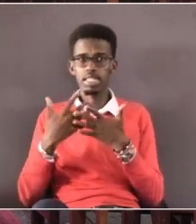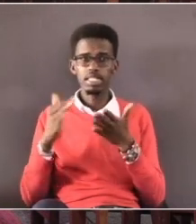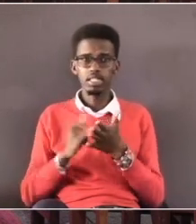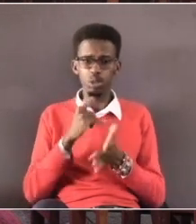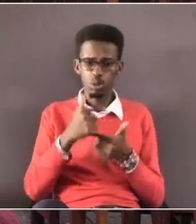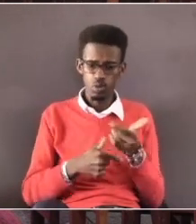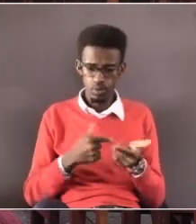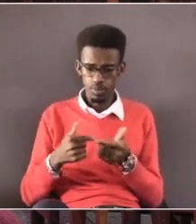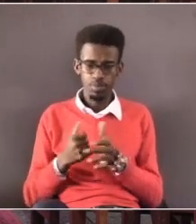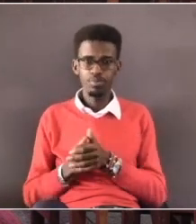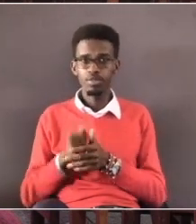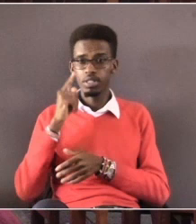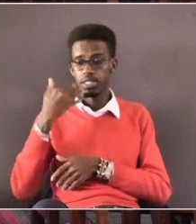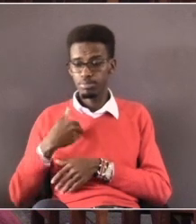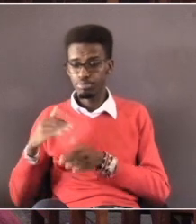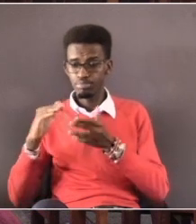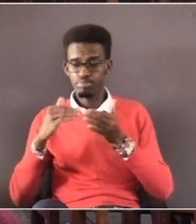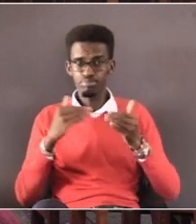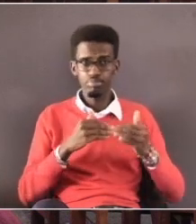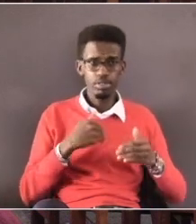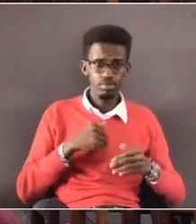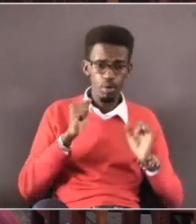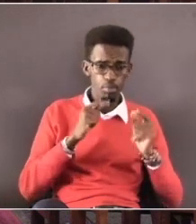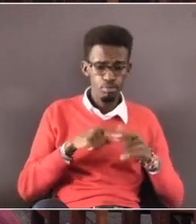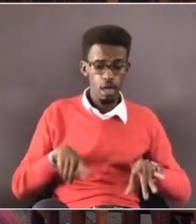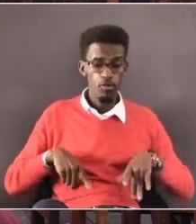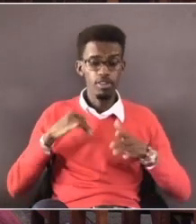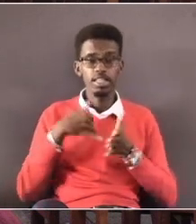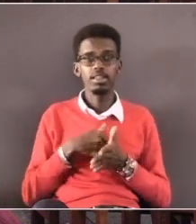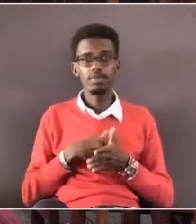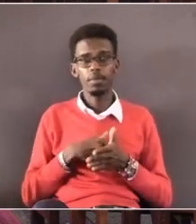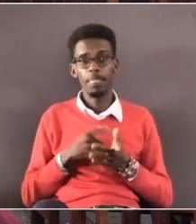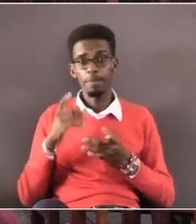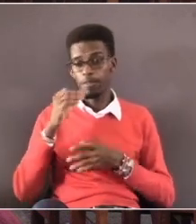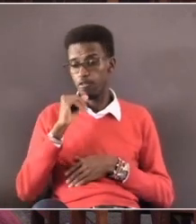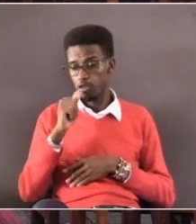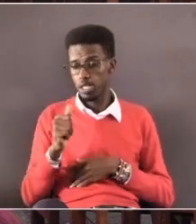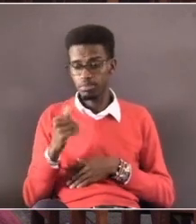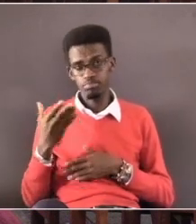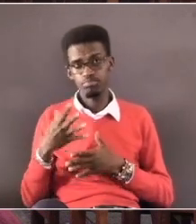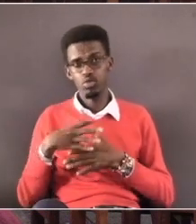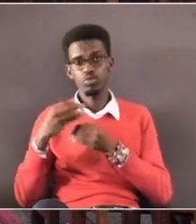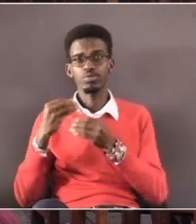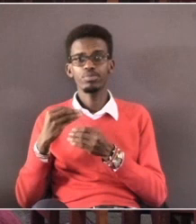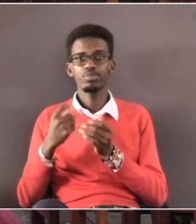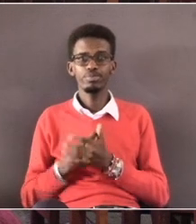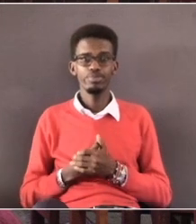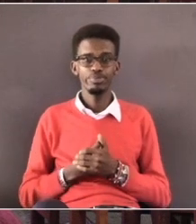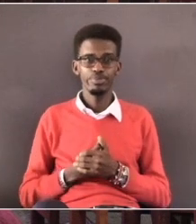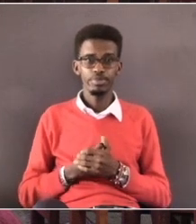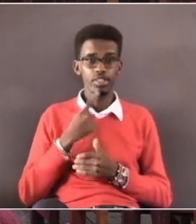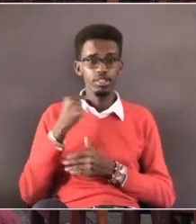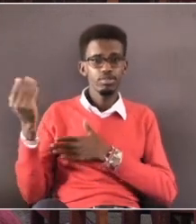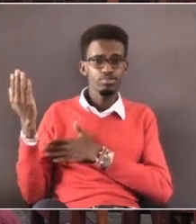going, this personality, am I able to live with it? If you're not, walk. These